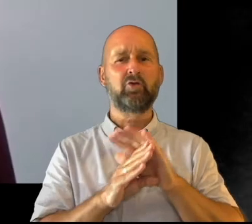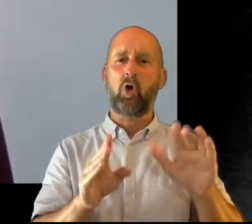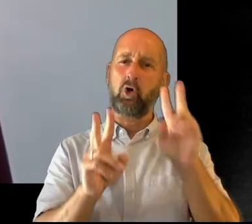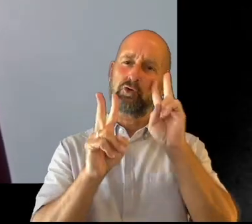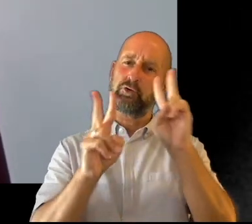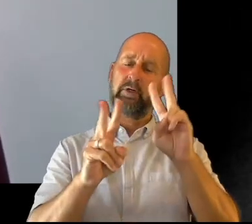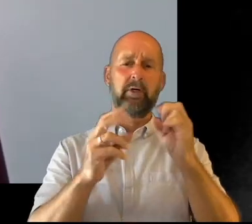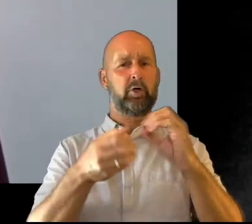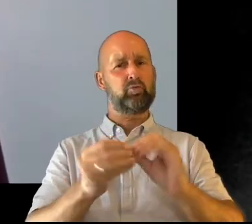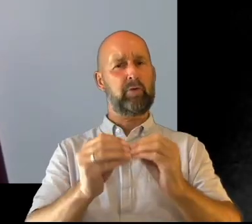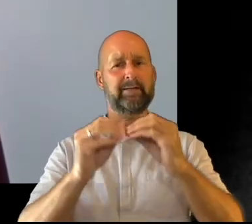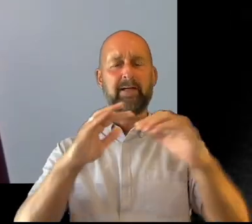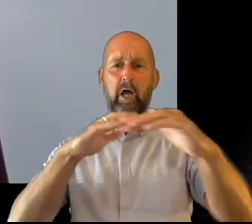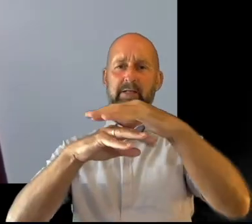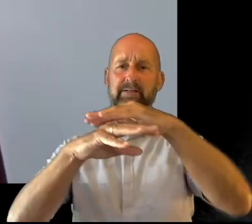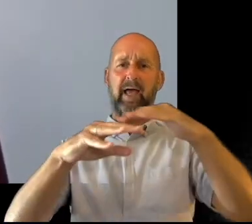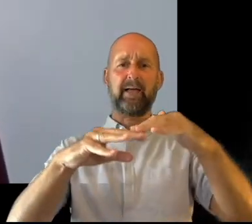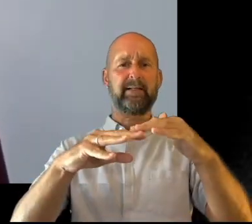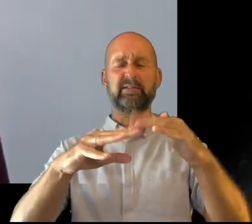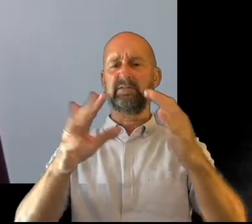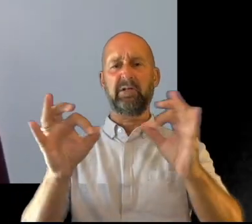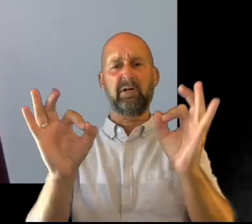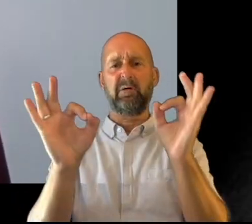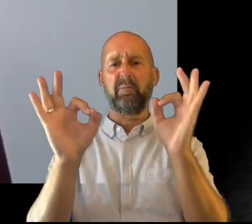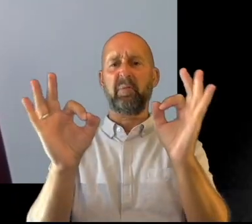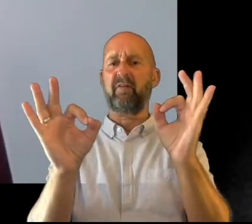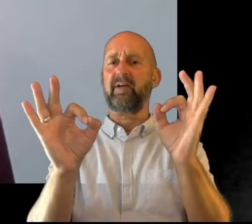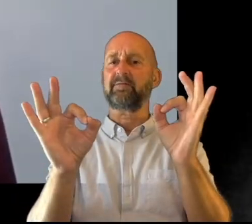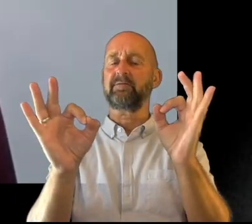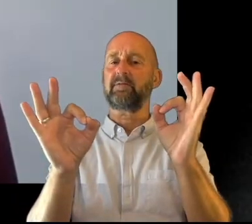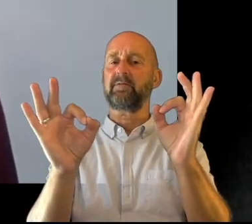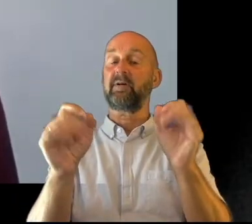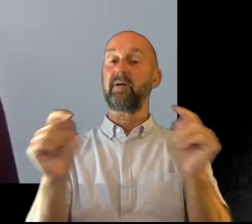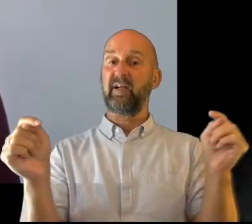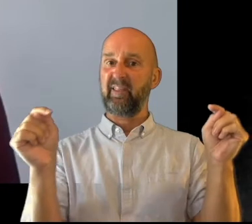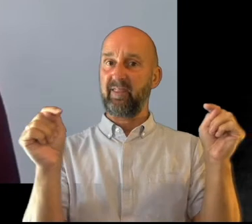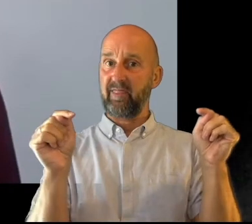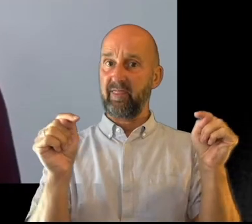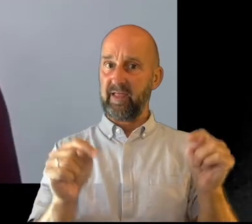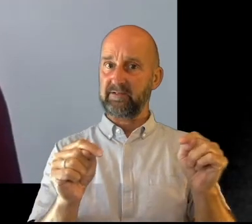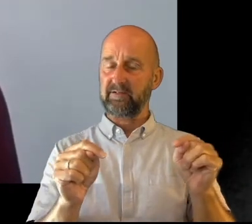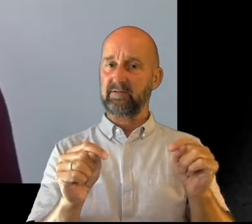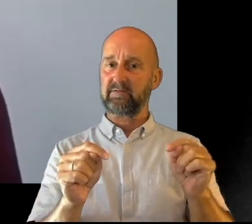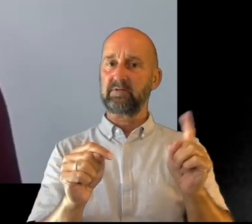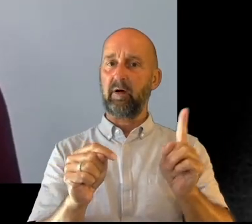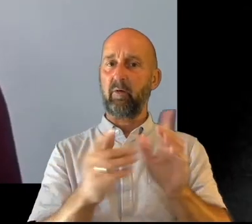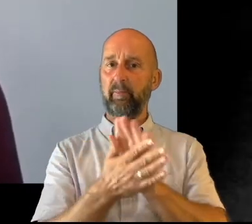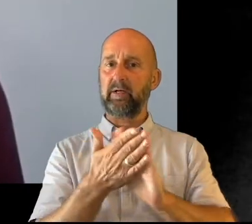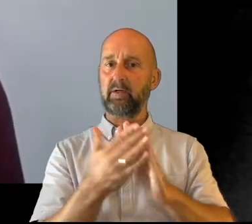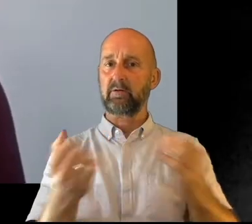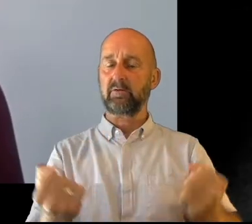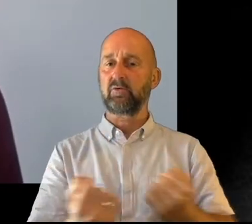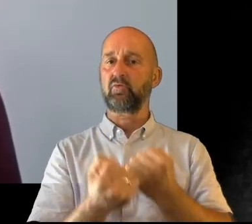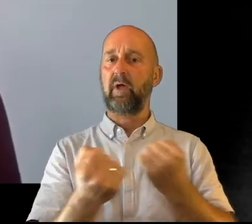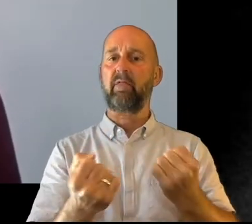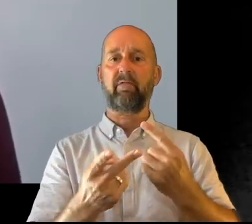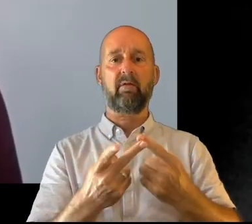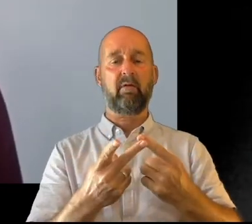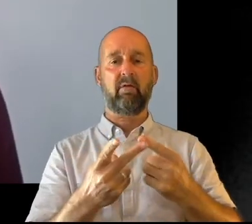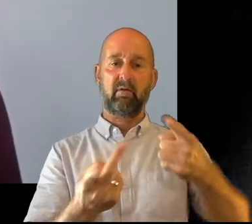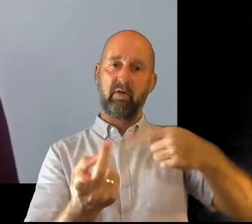for a society that is perfect, but this is a question of strength, of